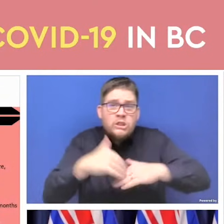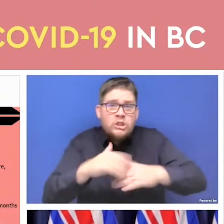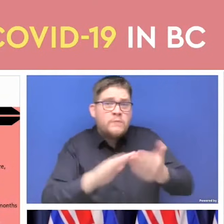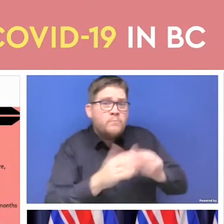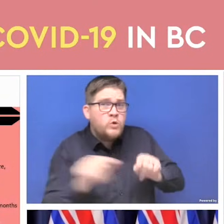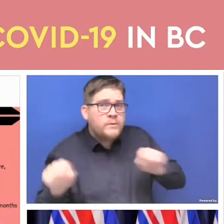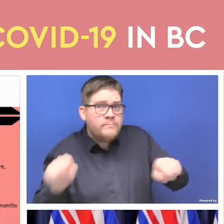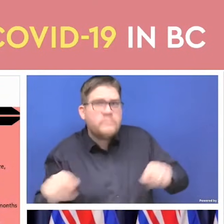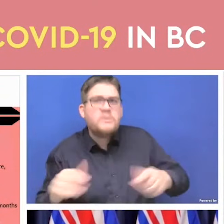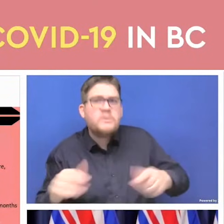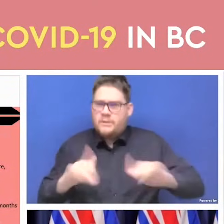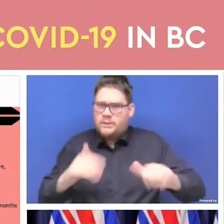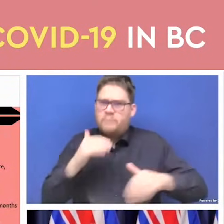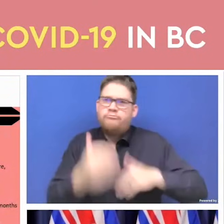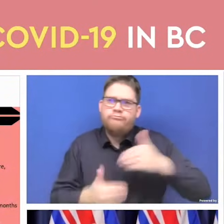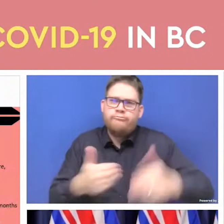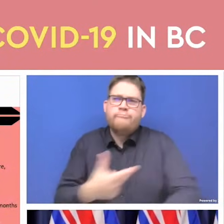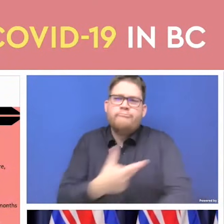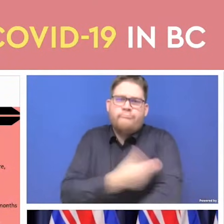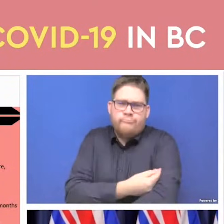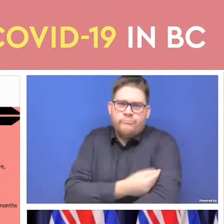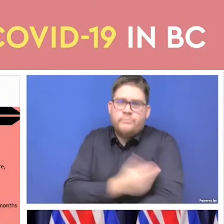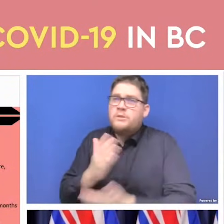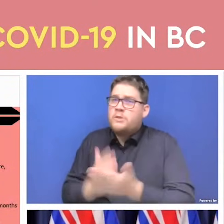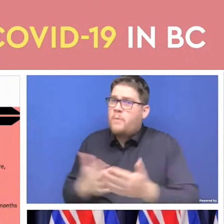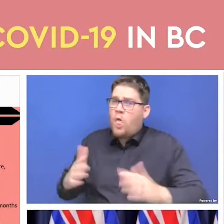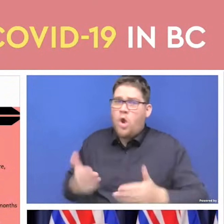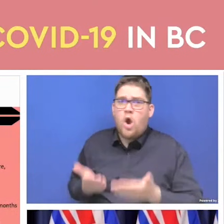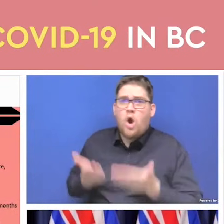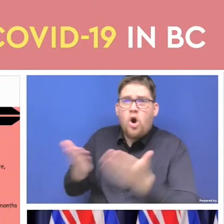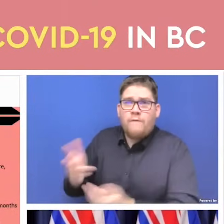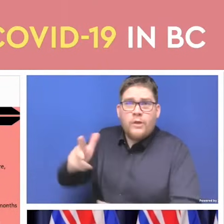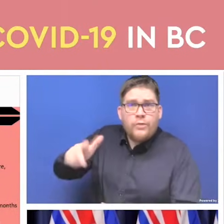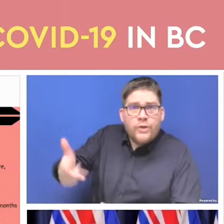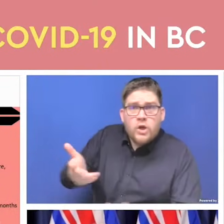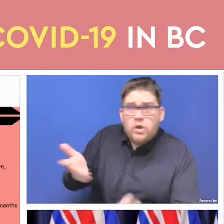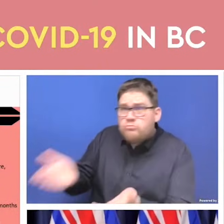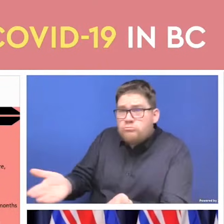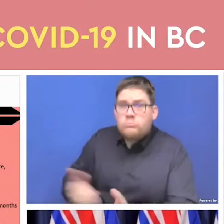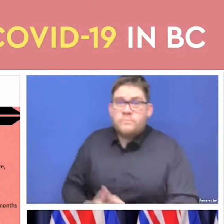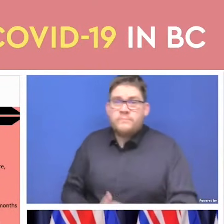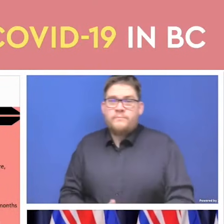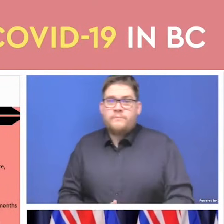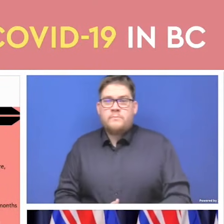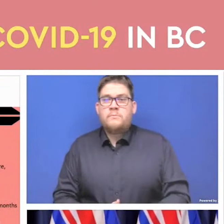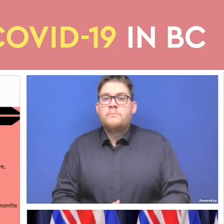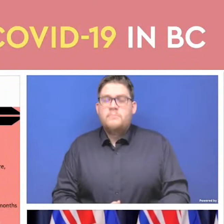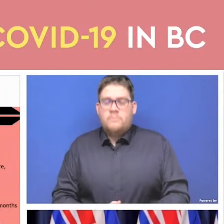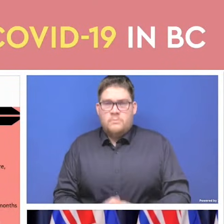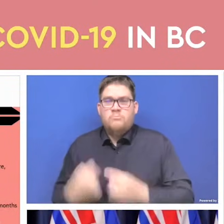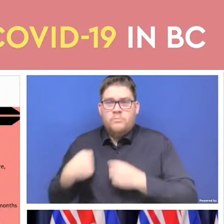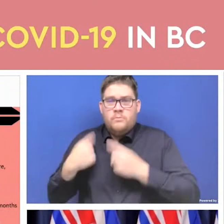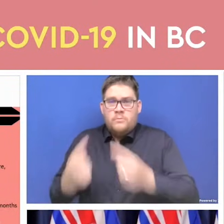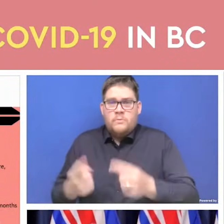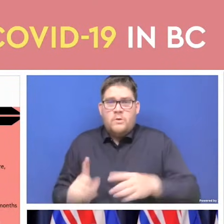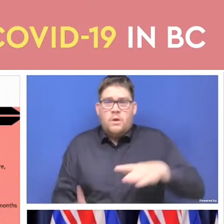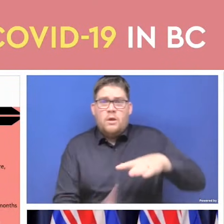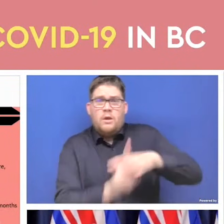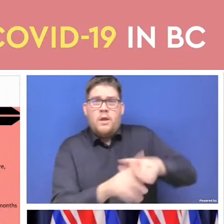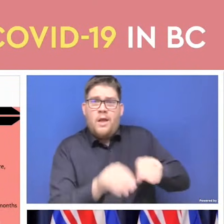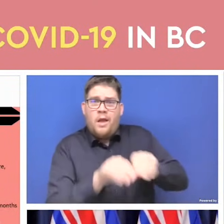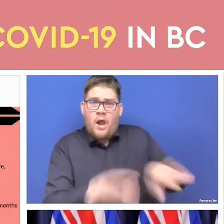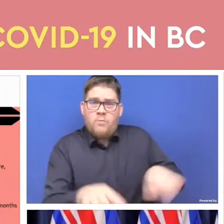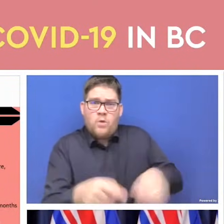received a booster dose in terms of one of the tools we've used to deal with outbreaks in some of those